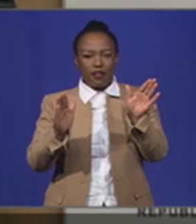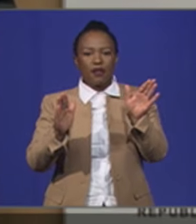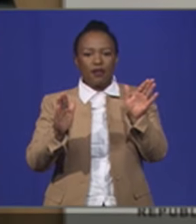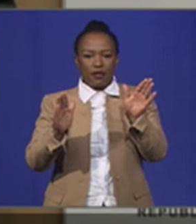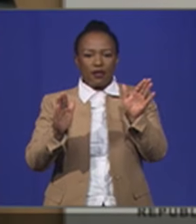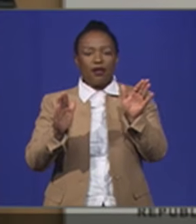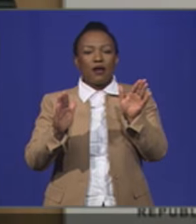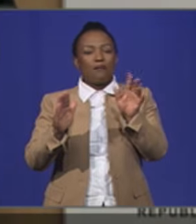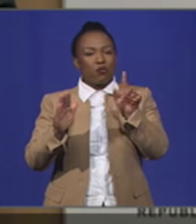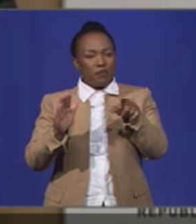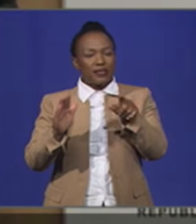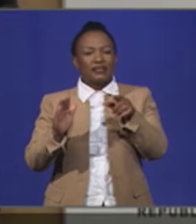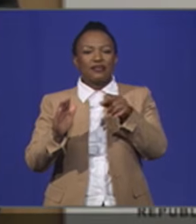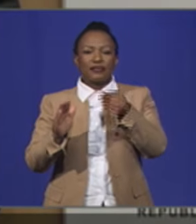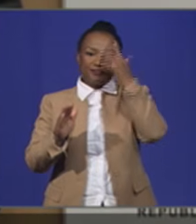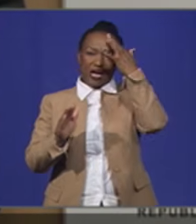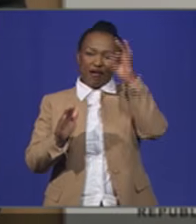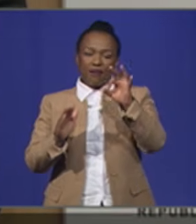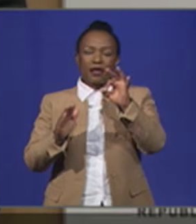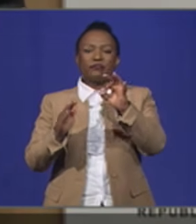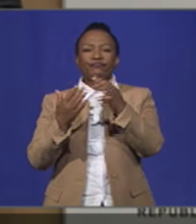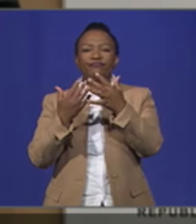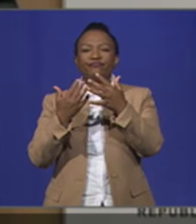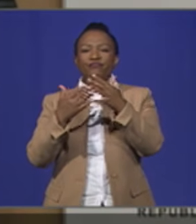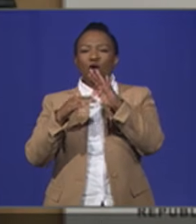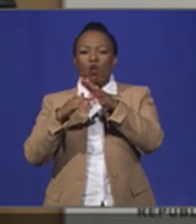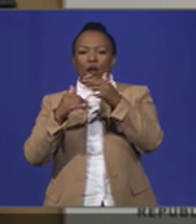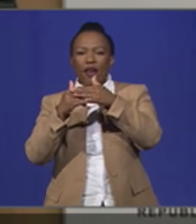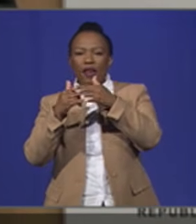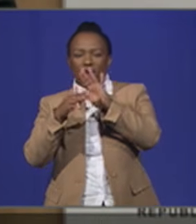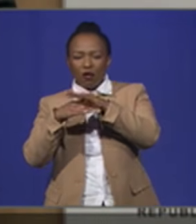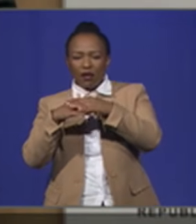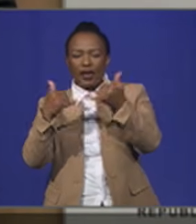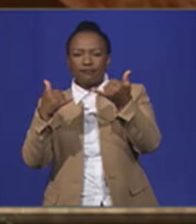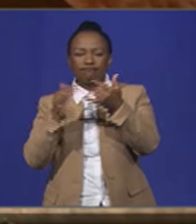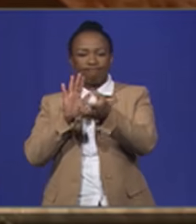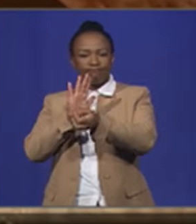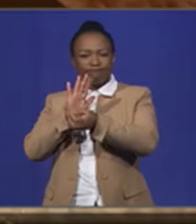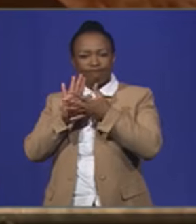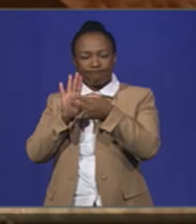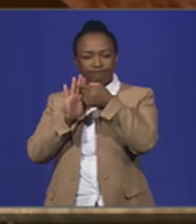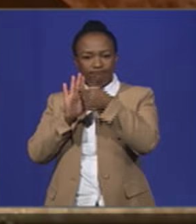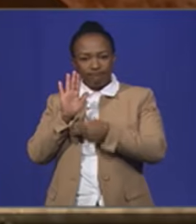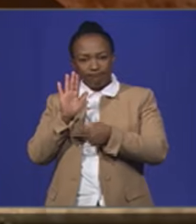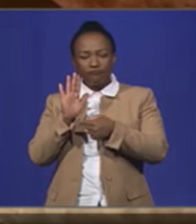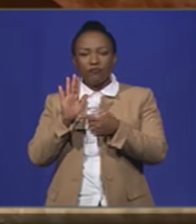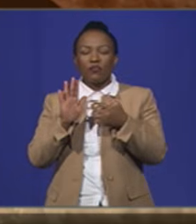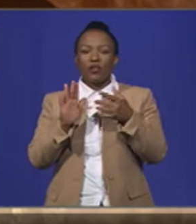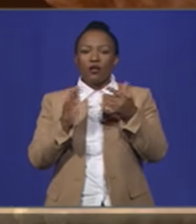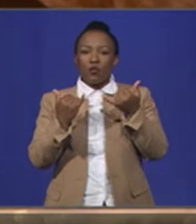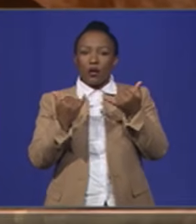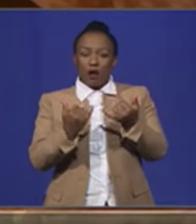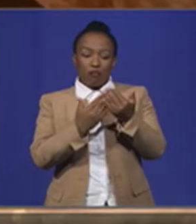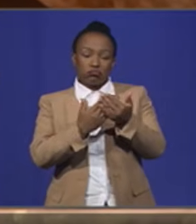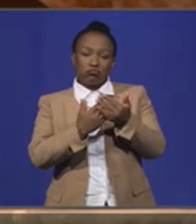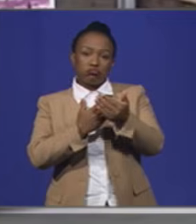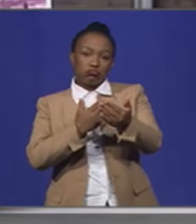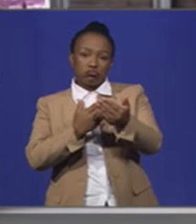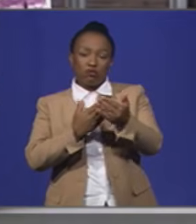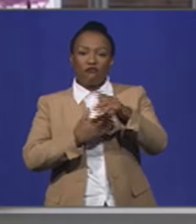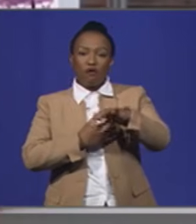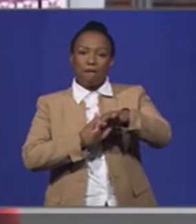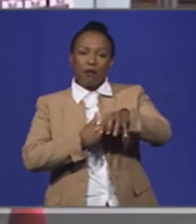to be gazetted, but this decision is not merely administrative. It is rooted in a shift in the epidemiological story of the